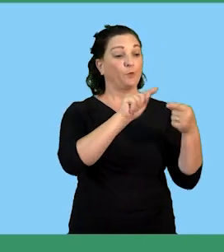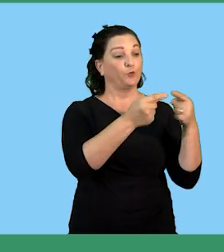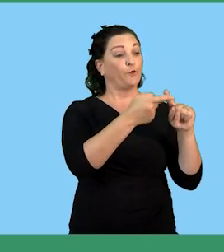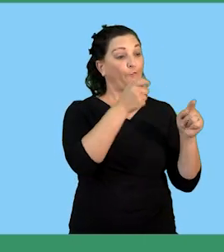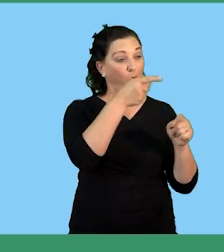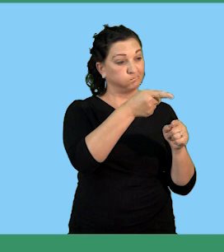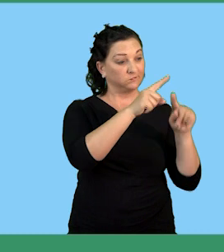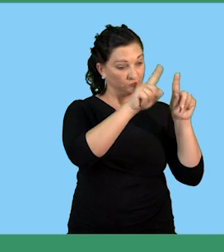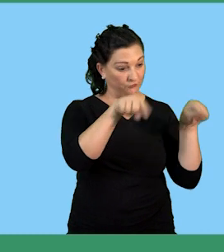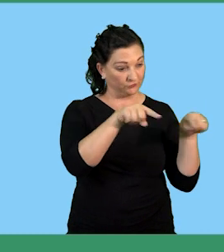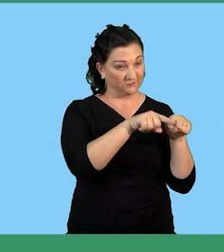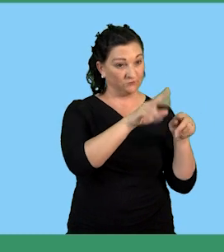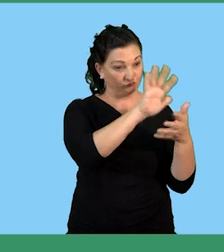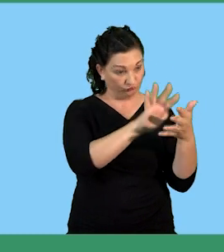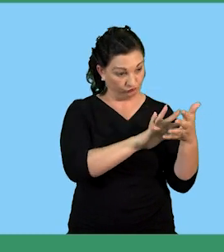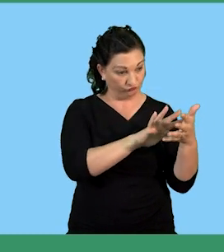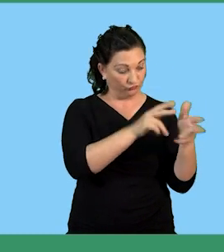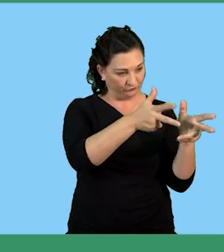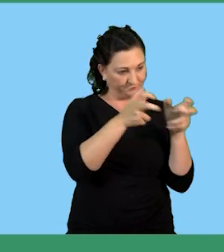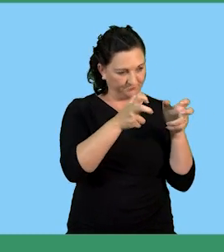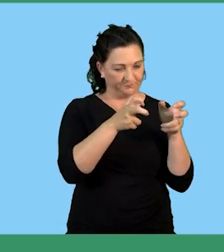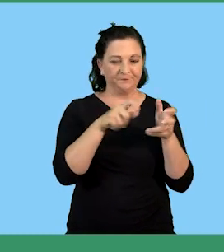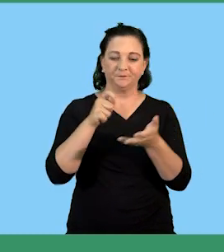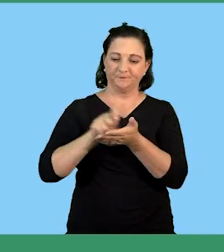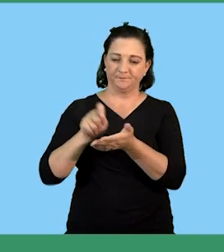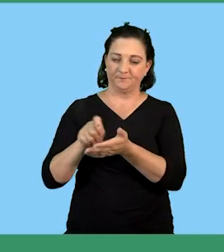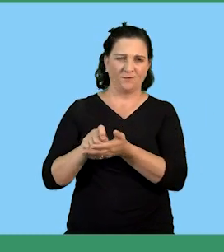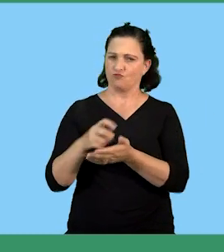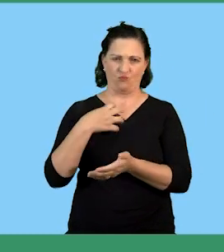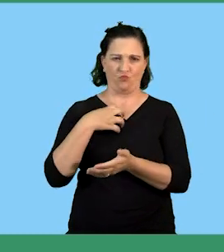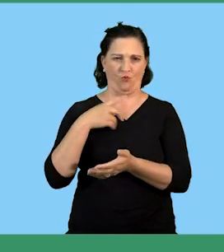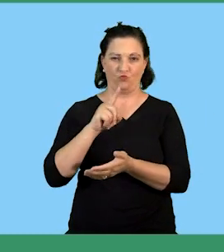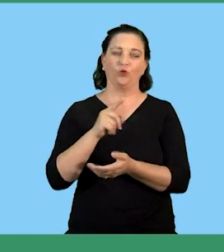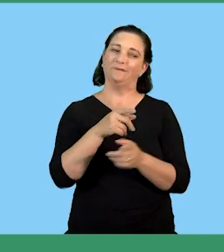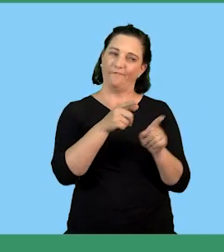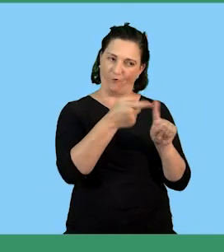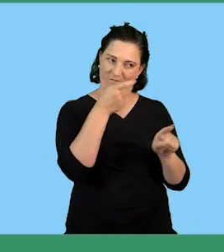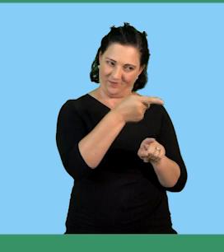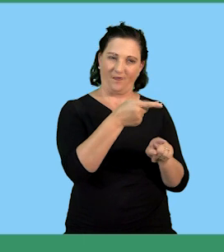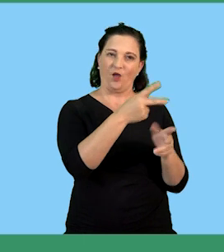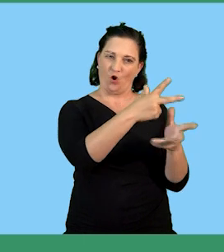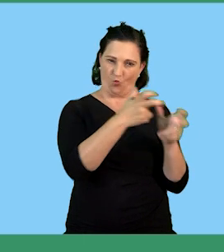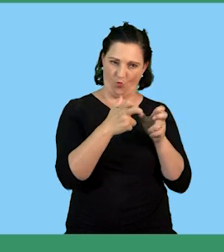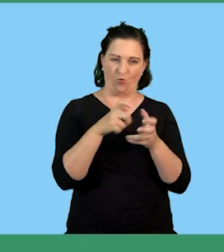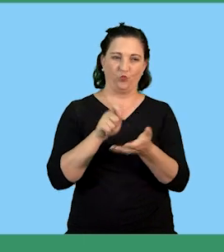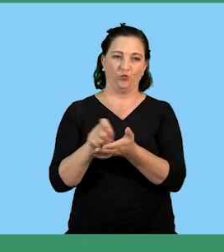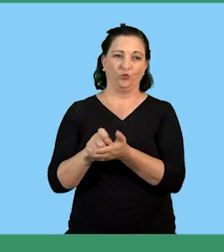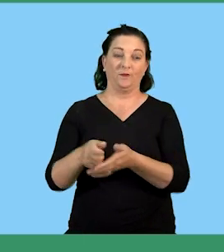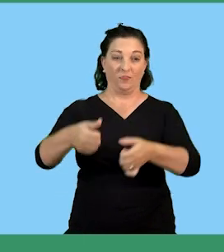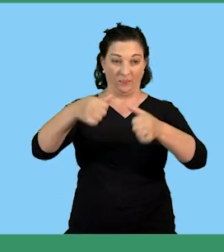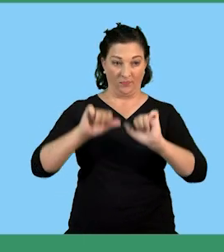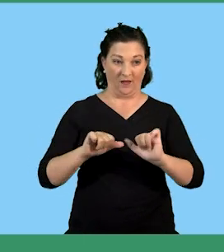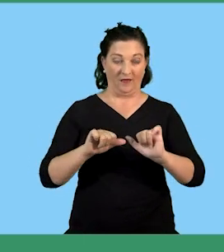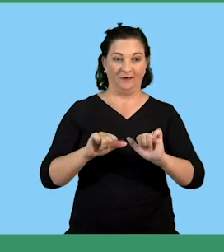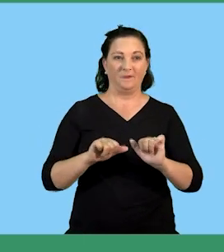the point straight or direct from the scenario. You're not giving us your own, but straight from the scenario. And then the follow-up question saying discuss